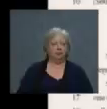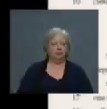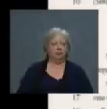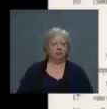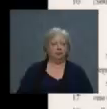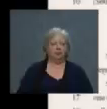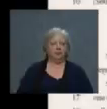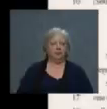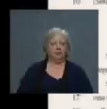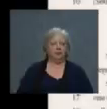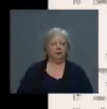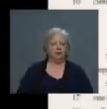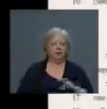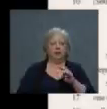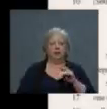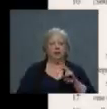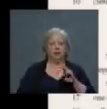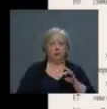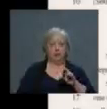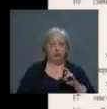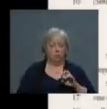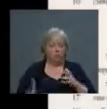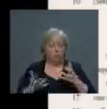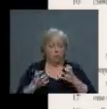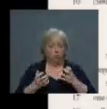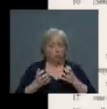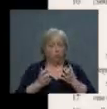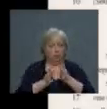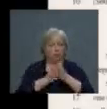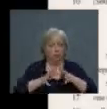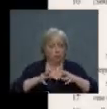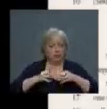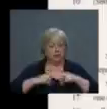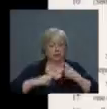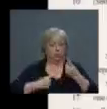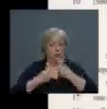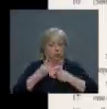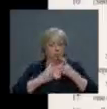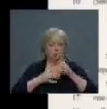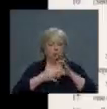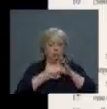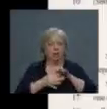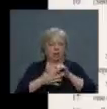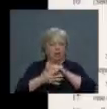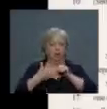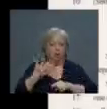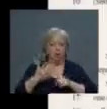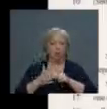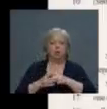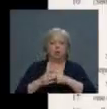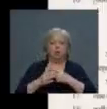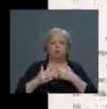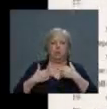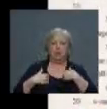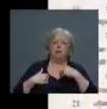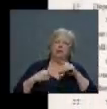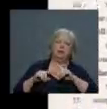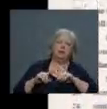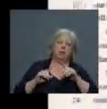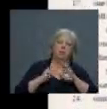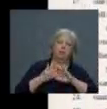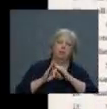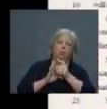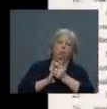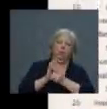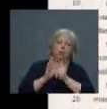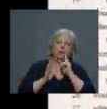So we want to take questions on those, and then we have an ordinance to enter into contracts with Pulaski County, or do you want to